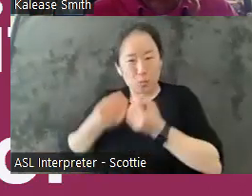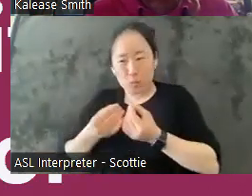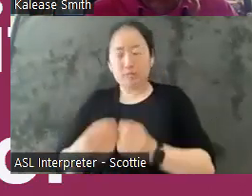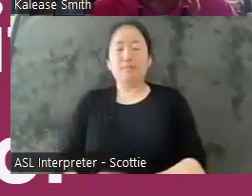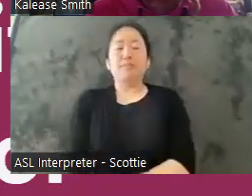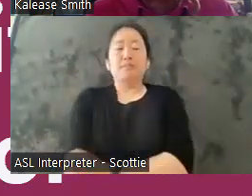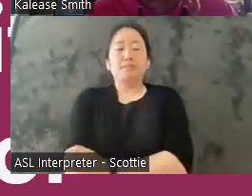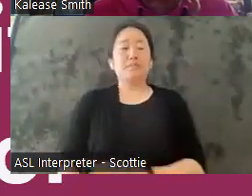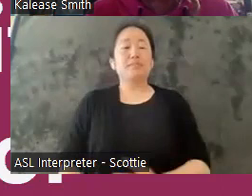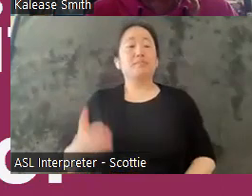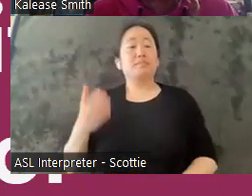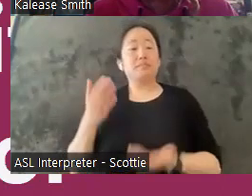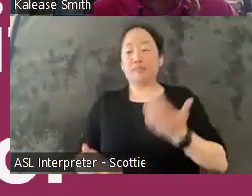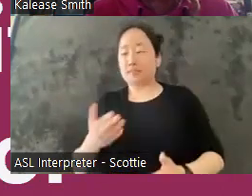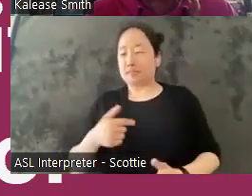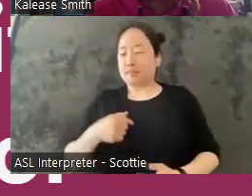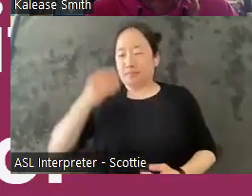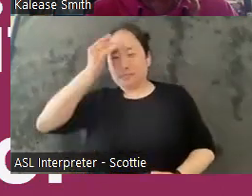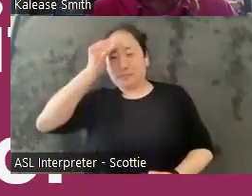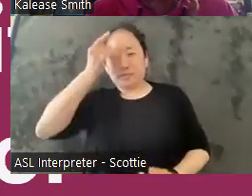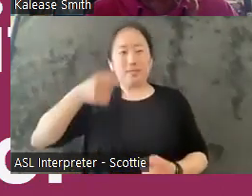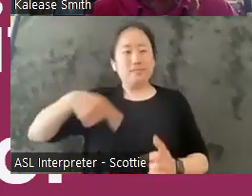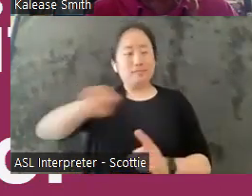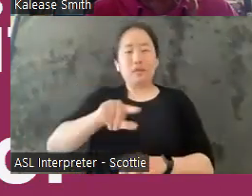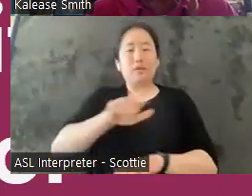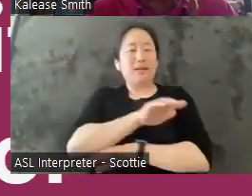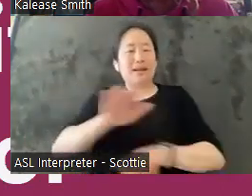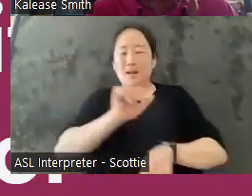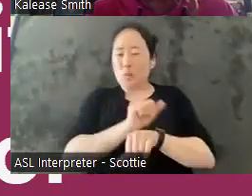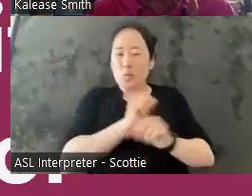working directly with survivors or in anti-violence programs, can